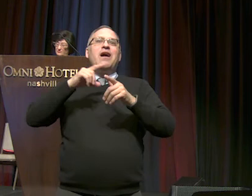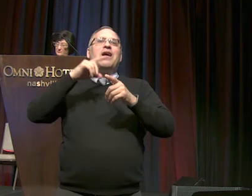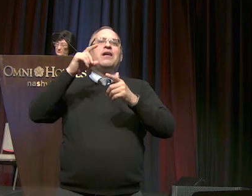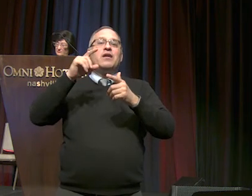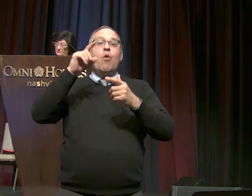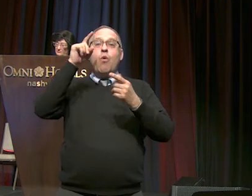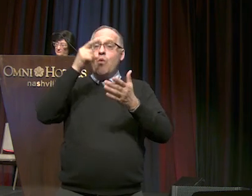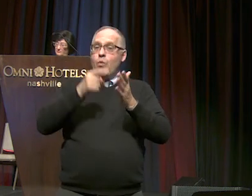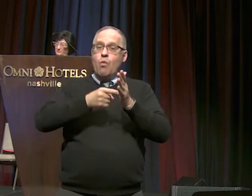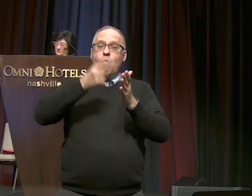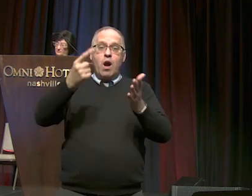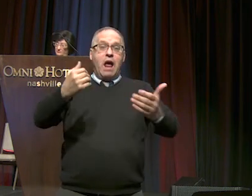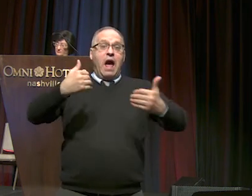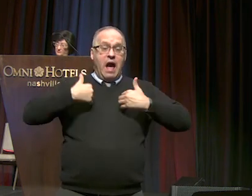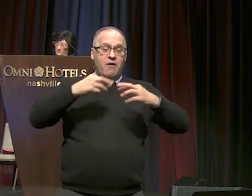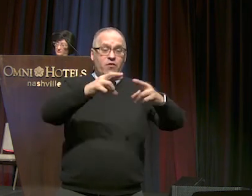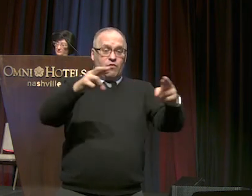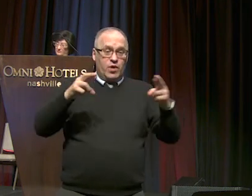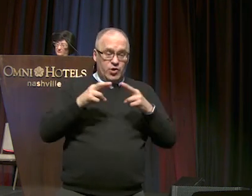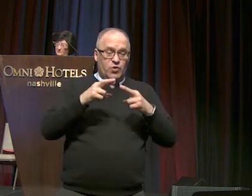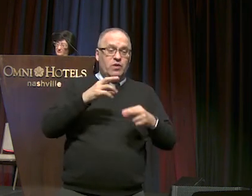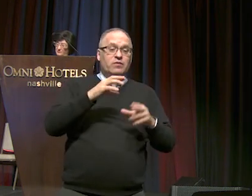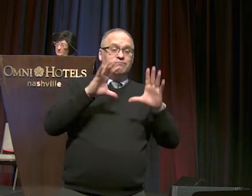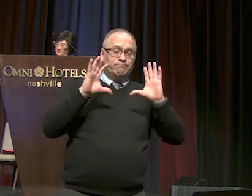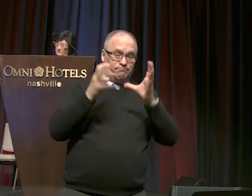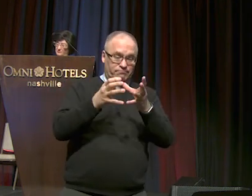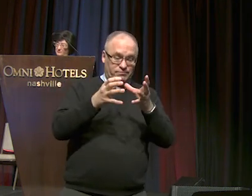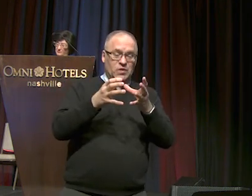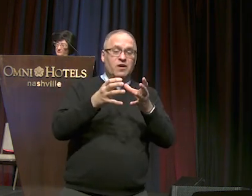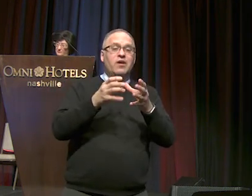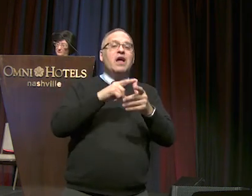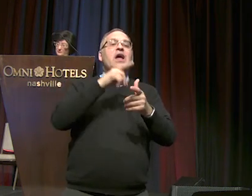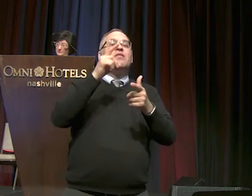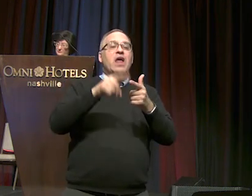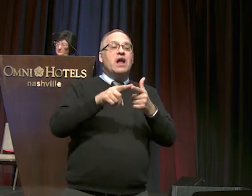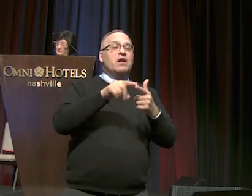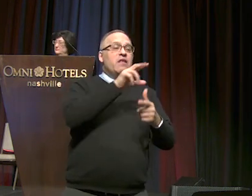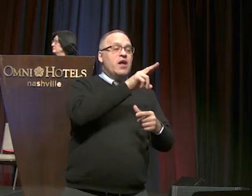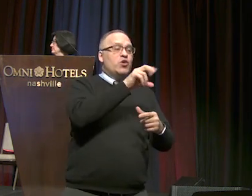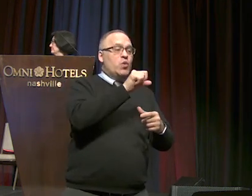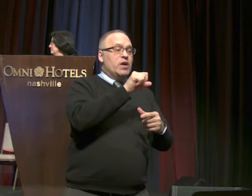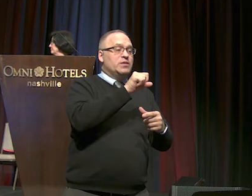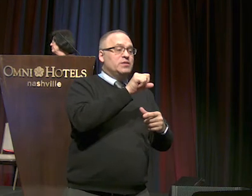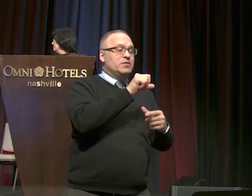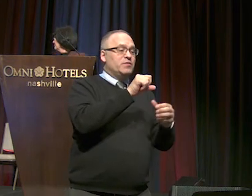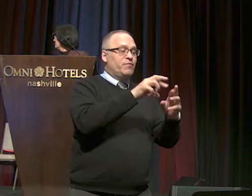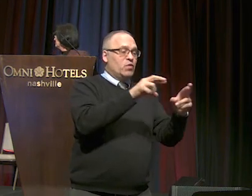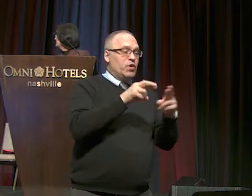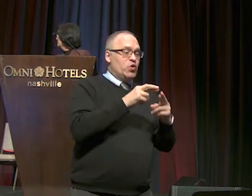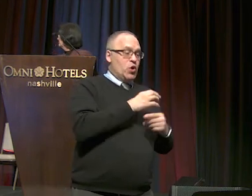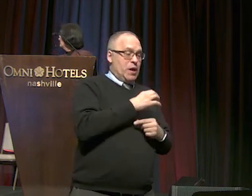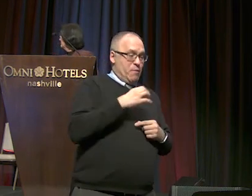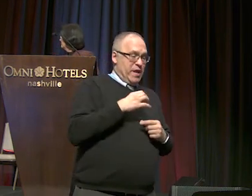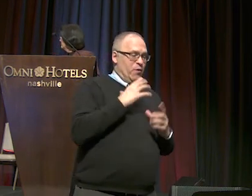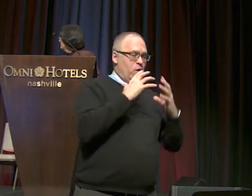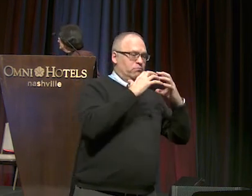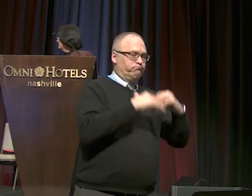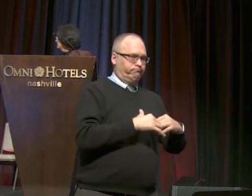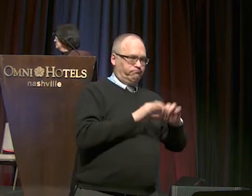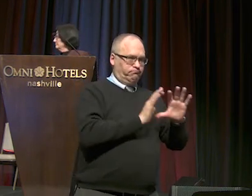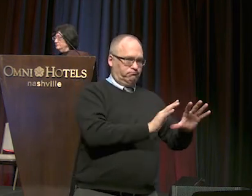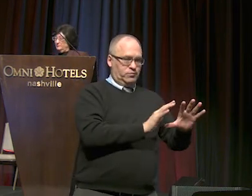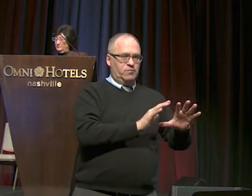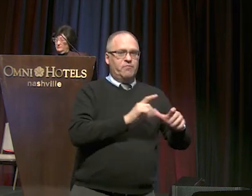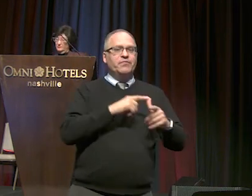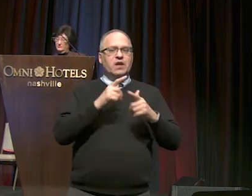Regional Conference, the U.S. Regional Committee can go away, basically. The U.S. Regional Committee will be comprised of